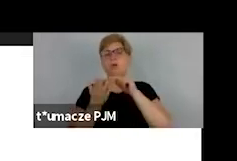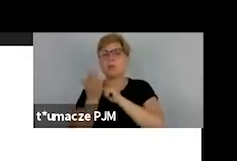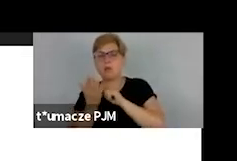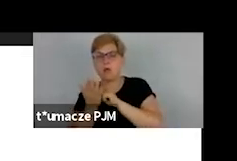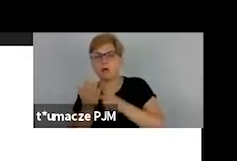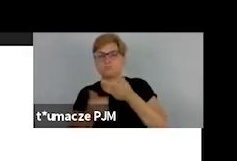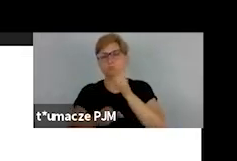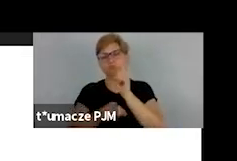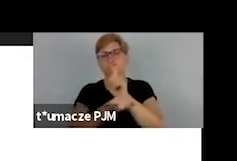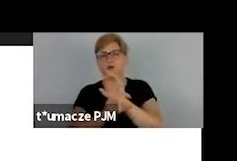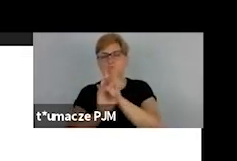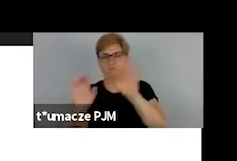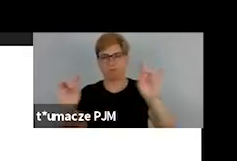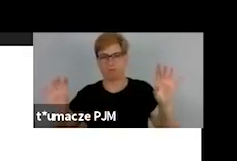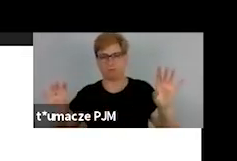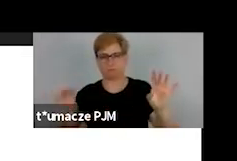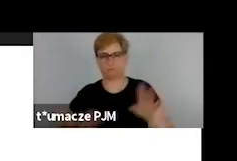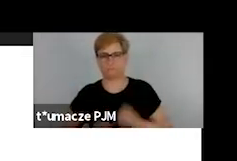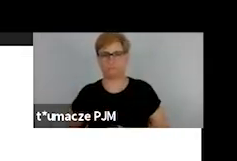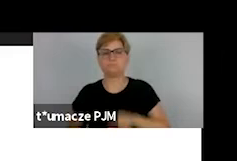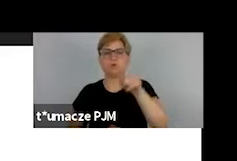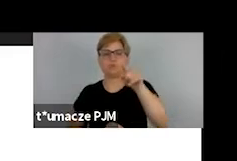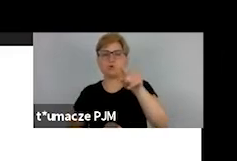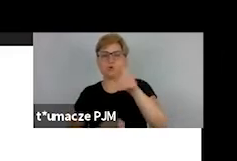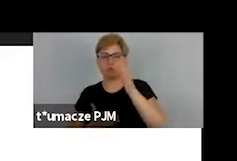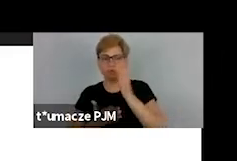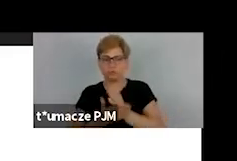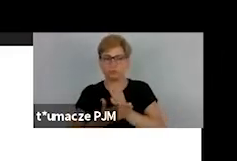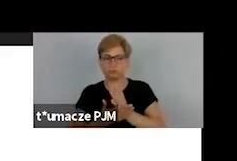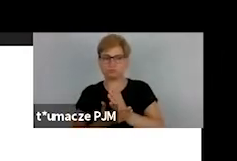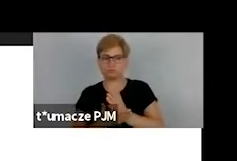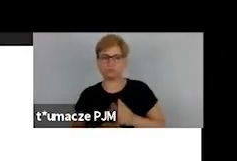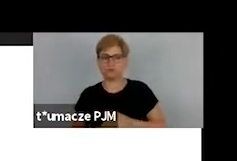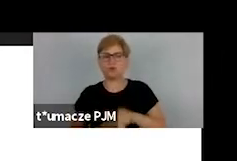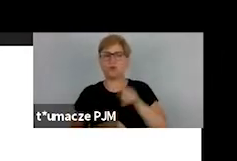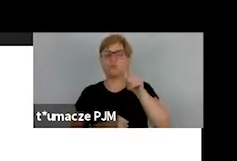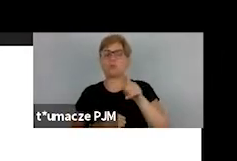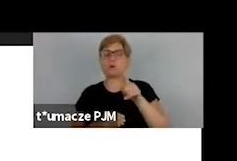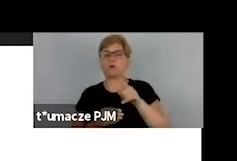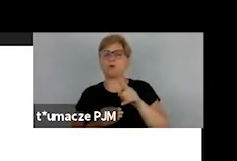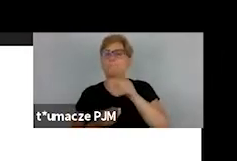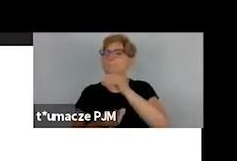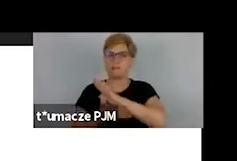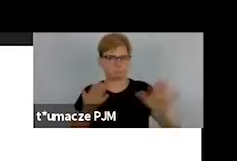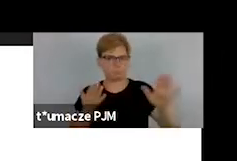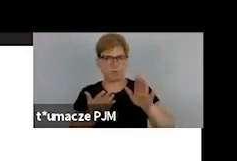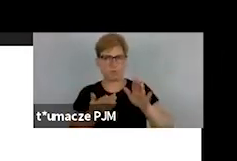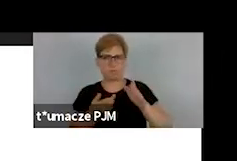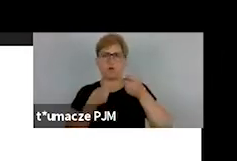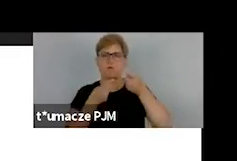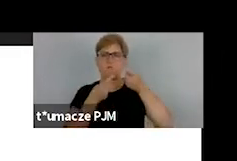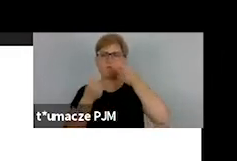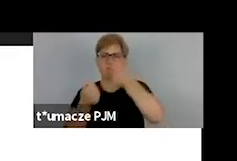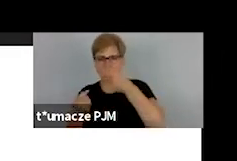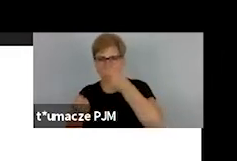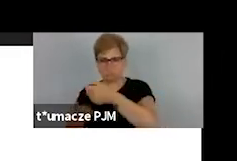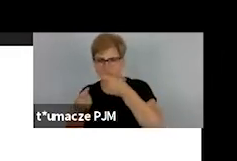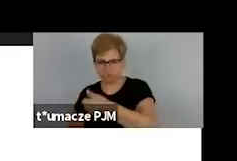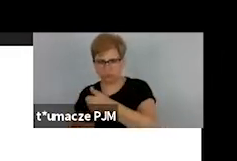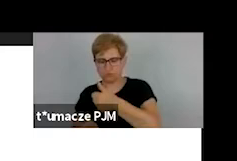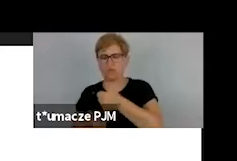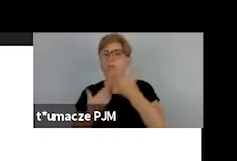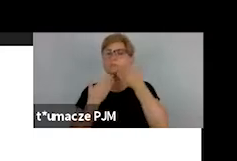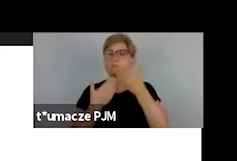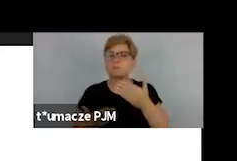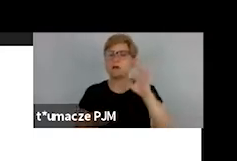is government funded. It is an enormous accomplishment, but it reflects hard-won battles by civil society